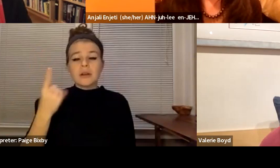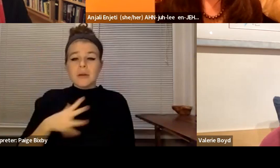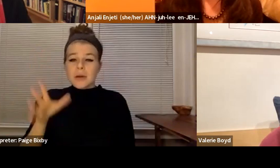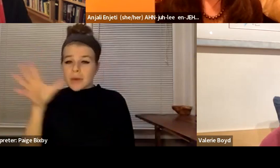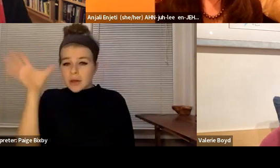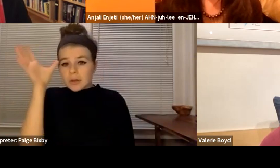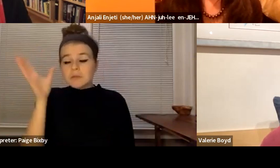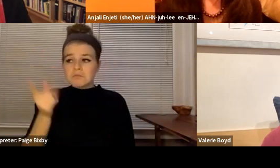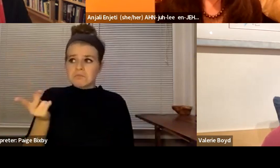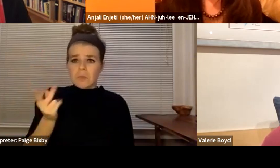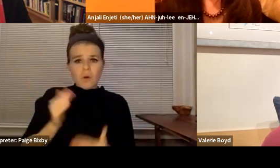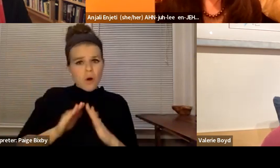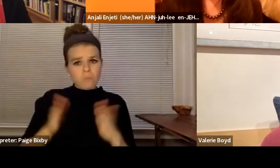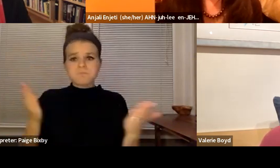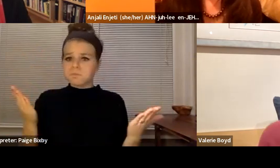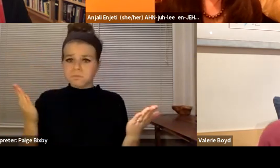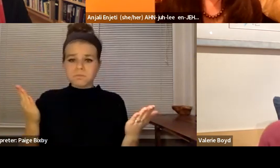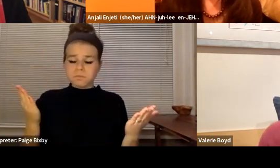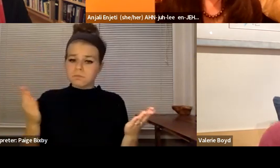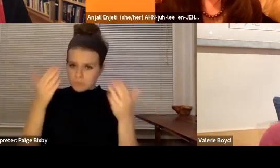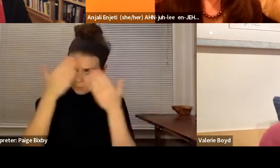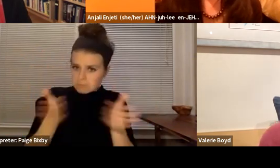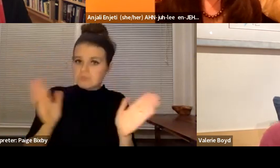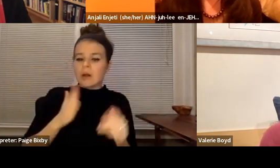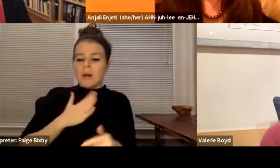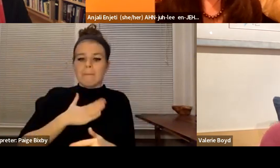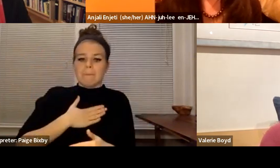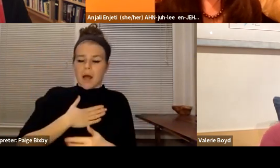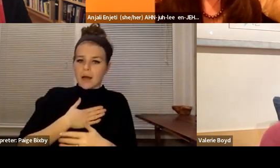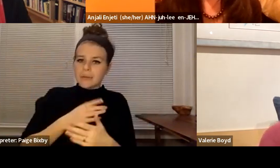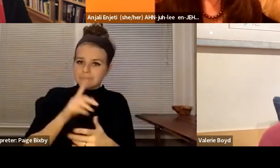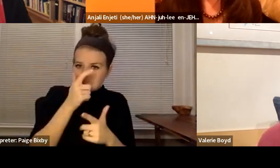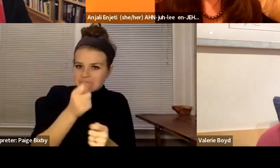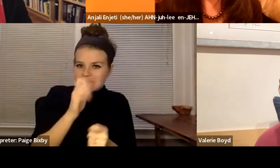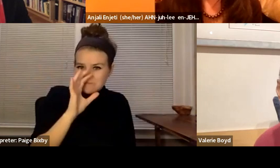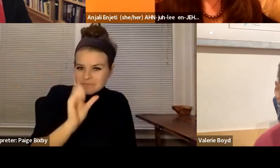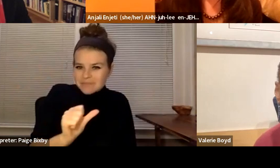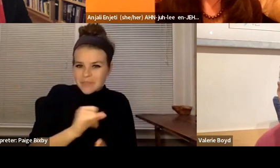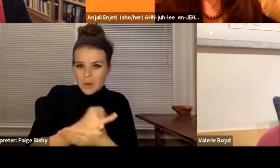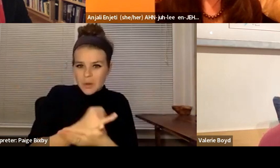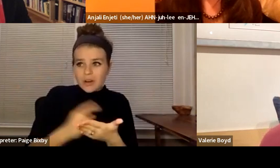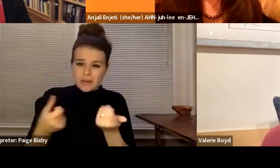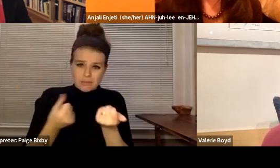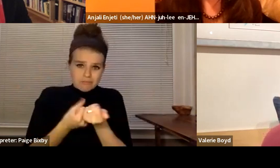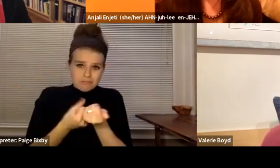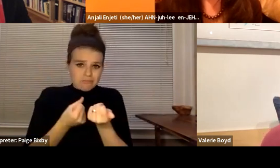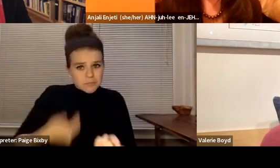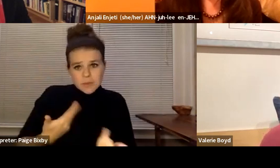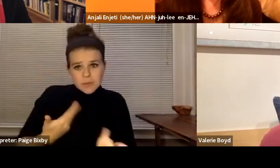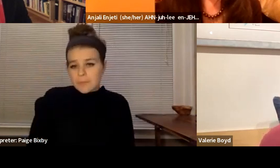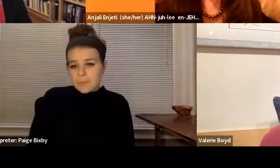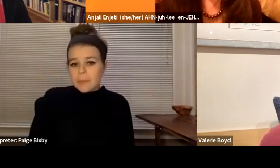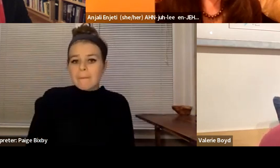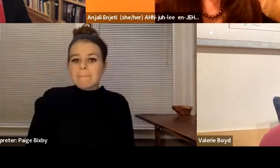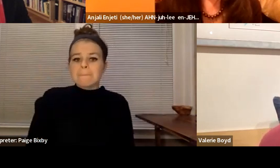were open to my interest in the arts and supportive in their way. And so the